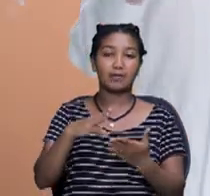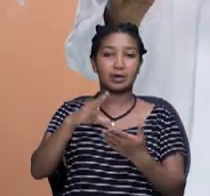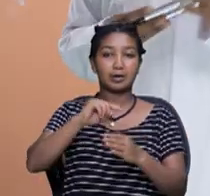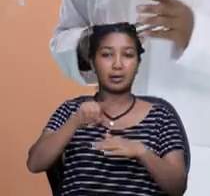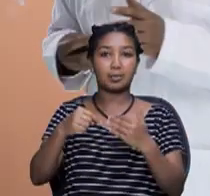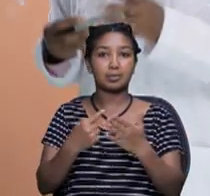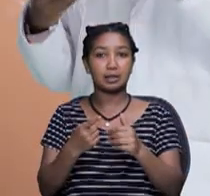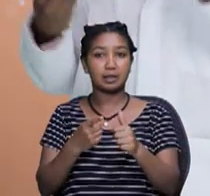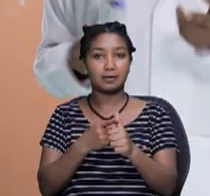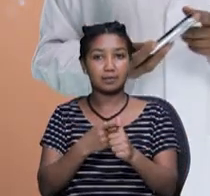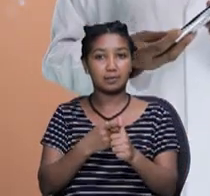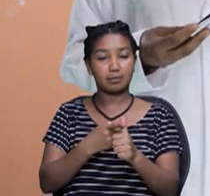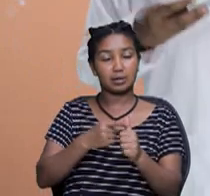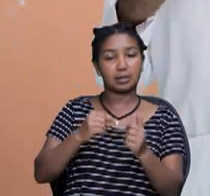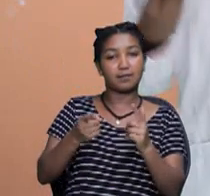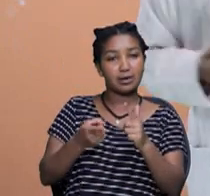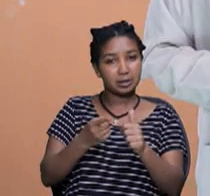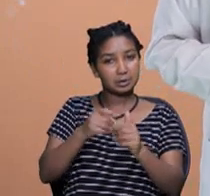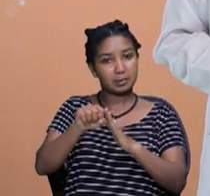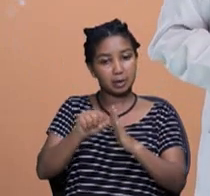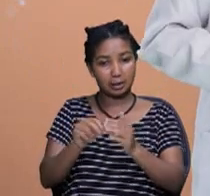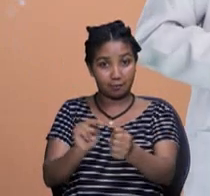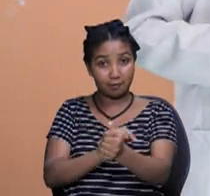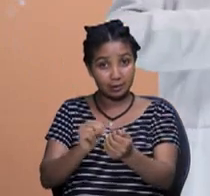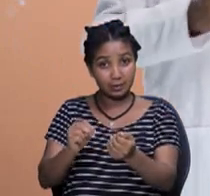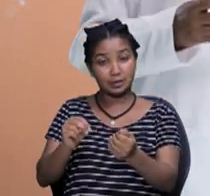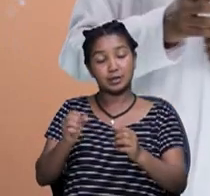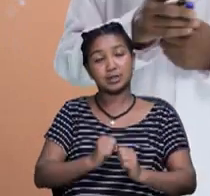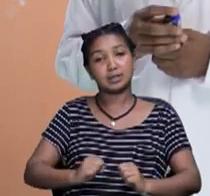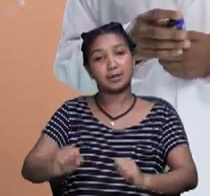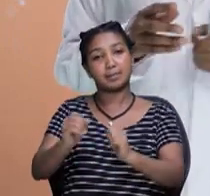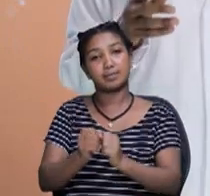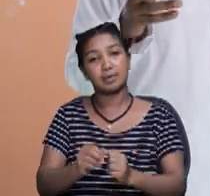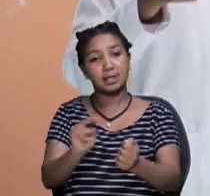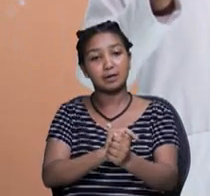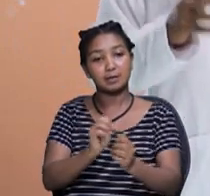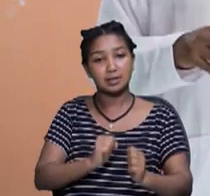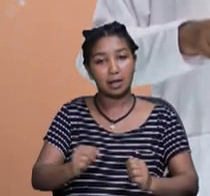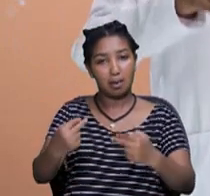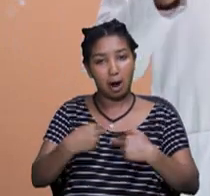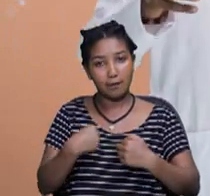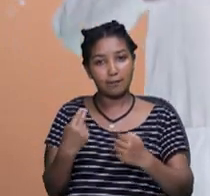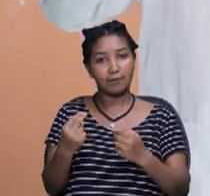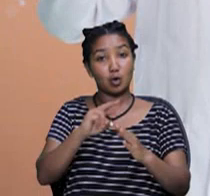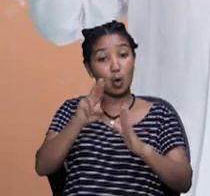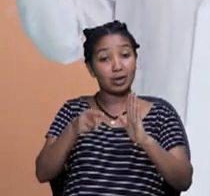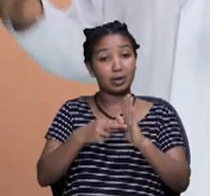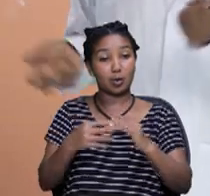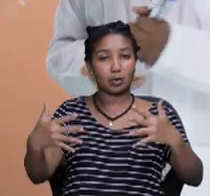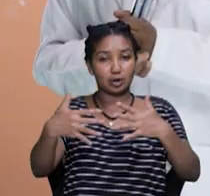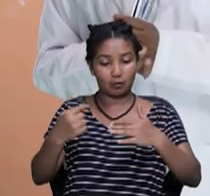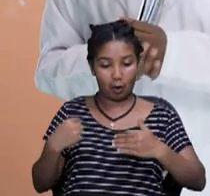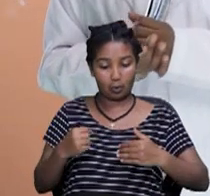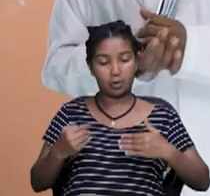about, in first semester, we have learned about the nerve system. The nerve system have a role in control and coordination